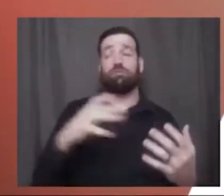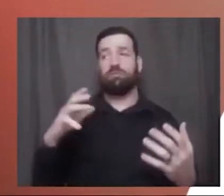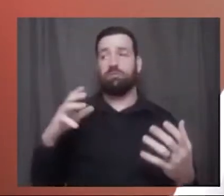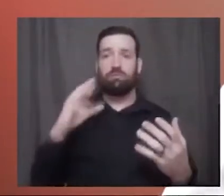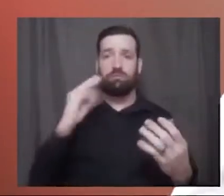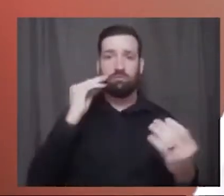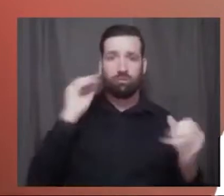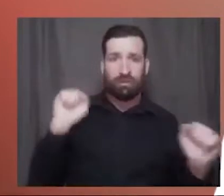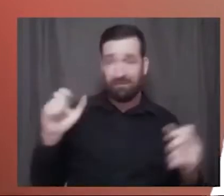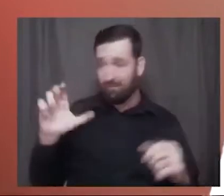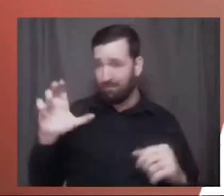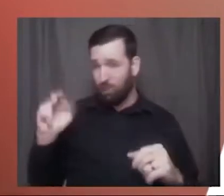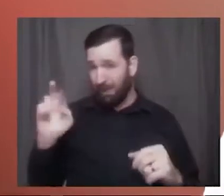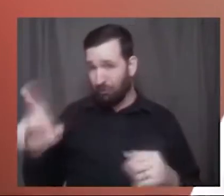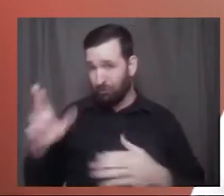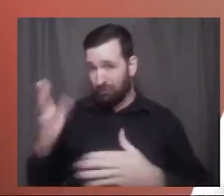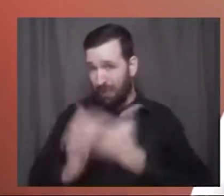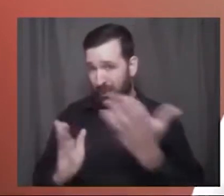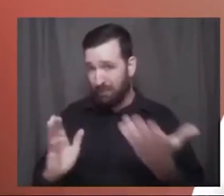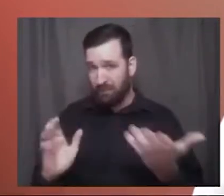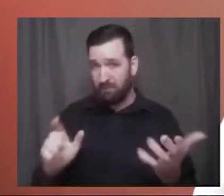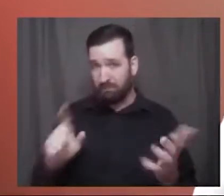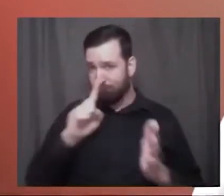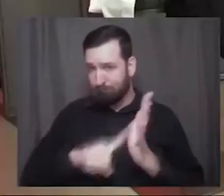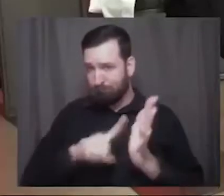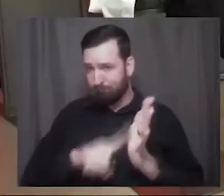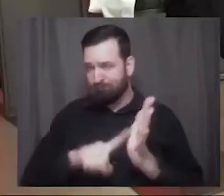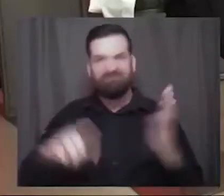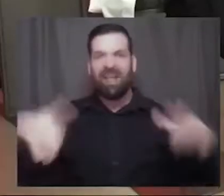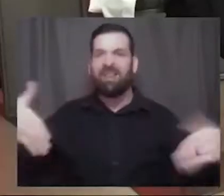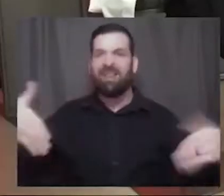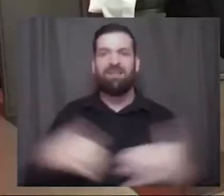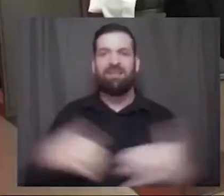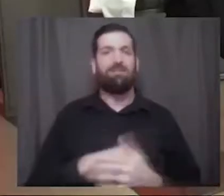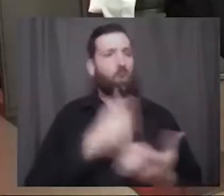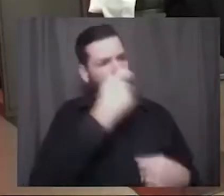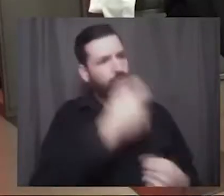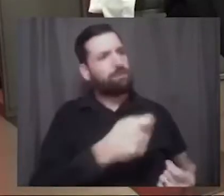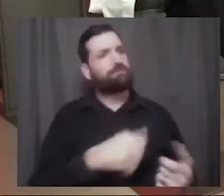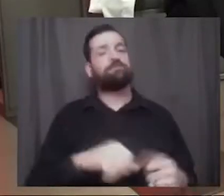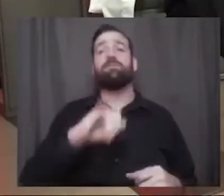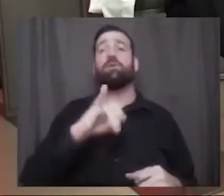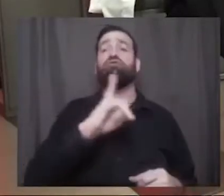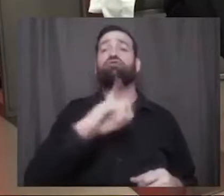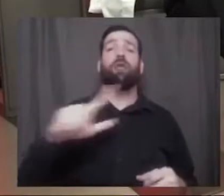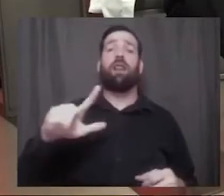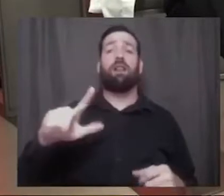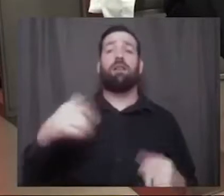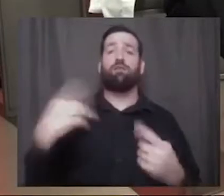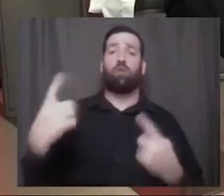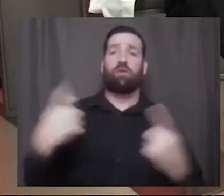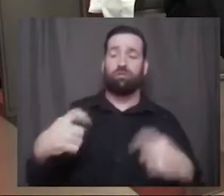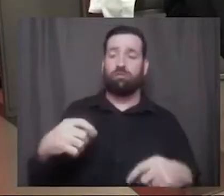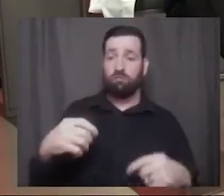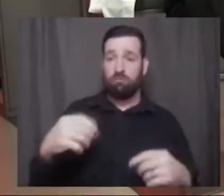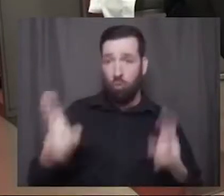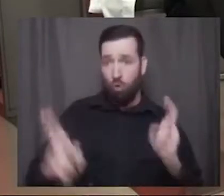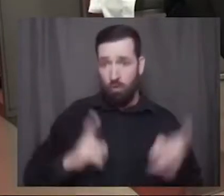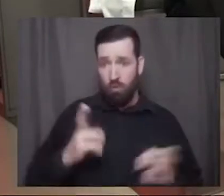actually fully worked through that aspect. Oh, interesting. Okay, Jill has a question. Is hormone therapy safe for someone who had a